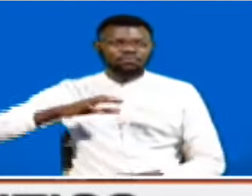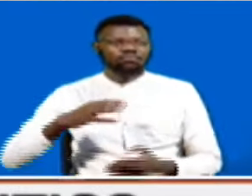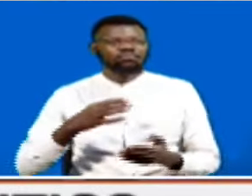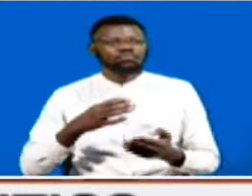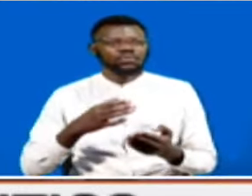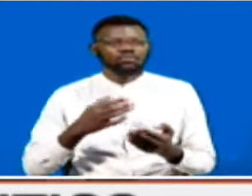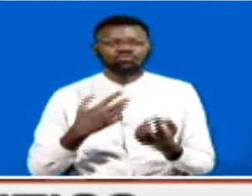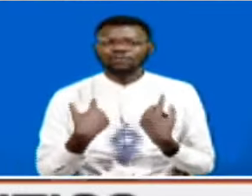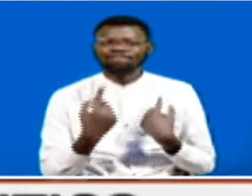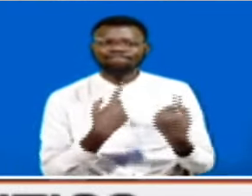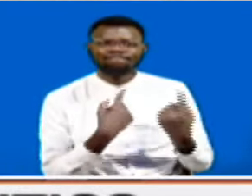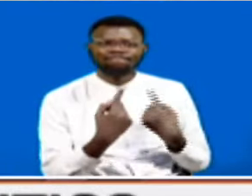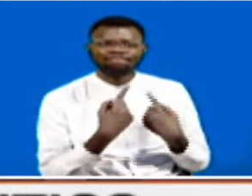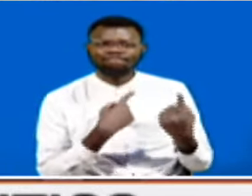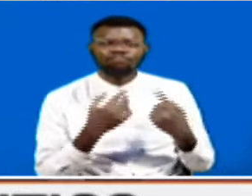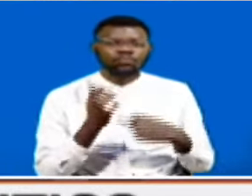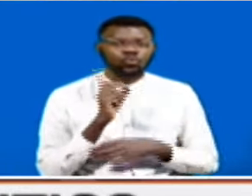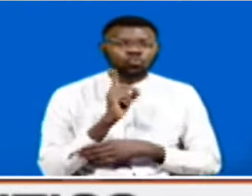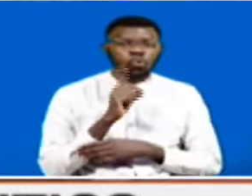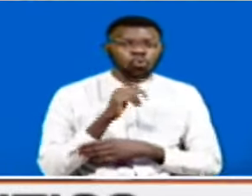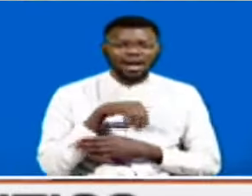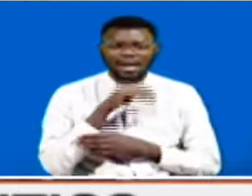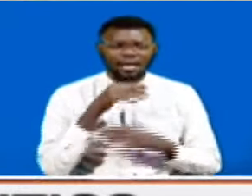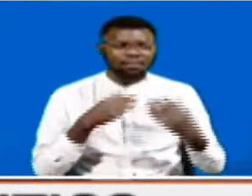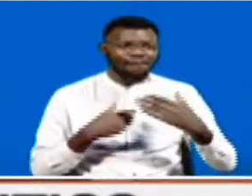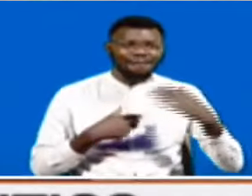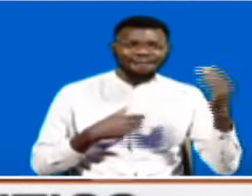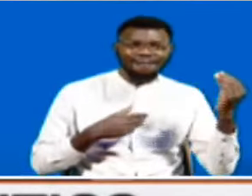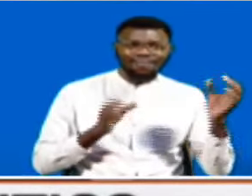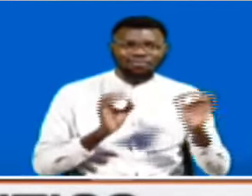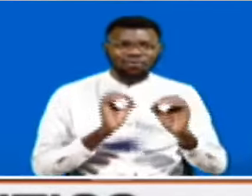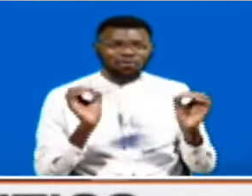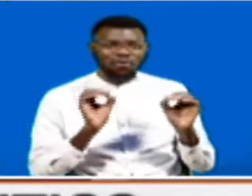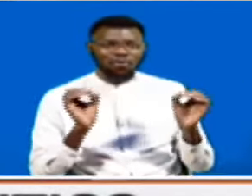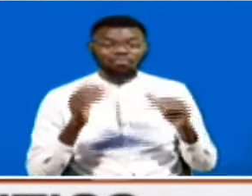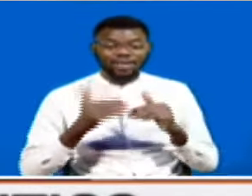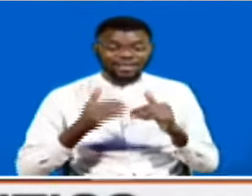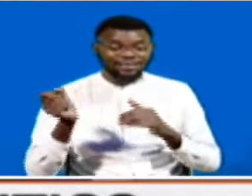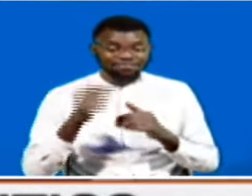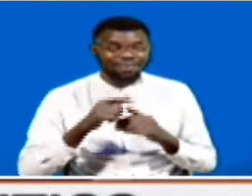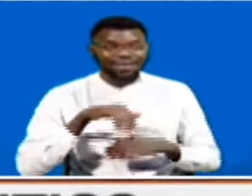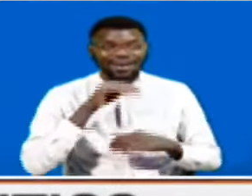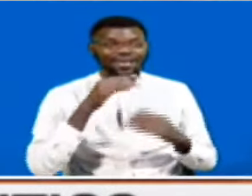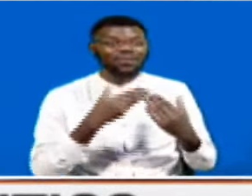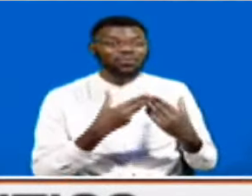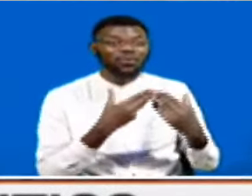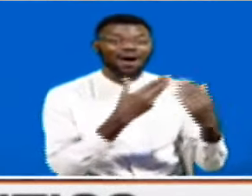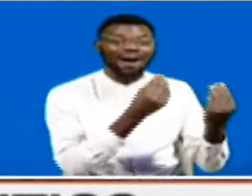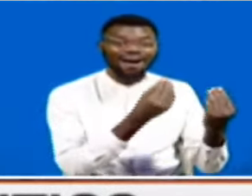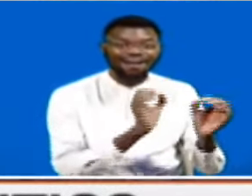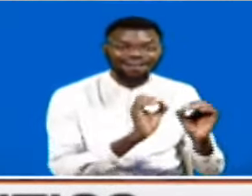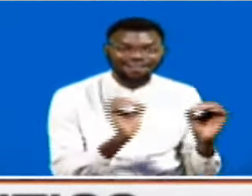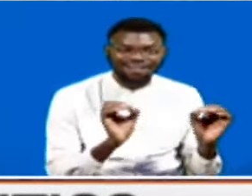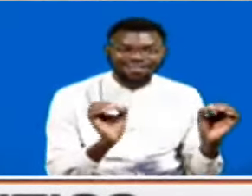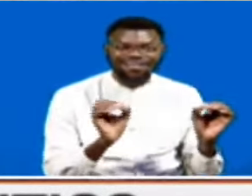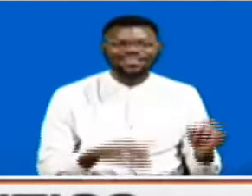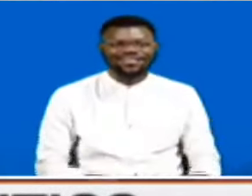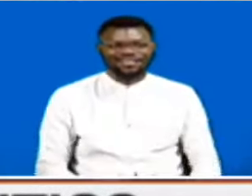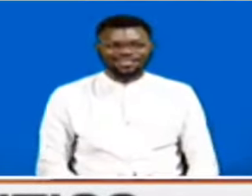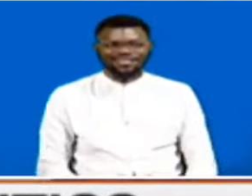To talk about it. Yeah, it's not leaving tomorrow. And also to talk about not leaving. Or next month is not leaving. Or talk about not leaving.